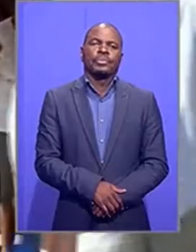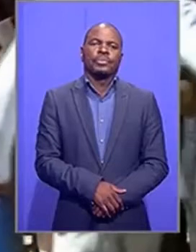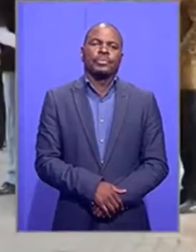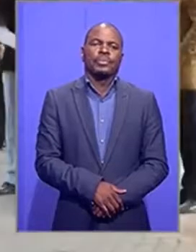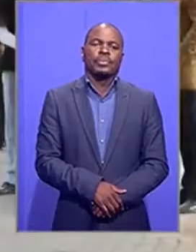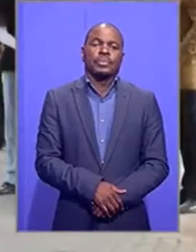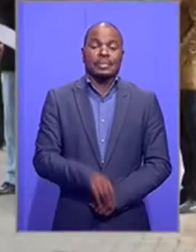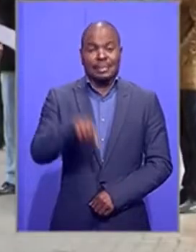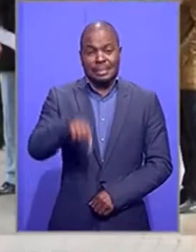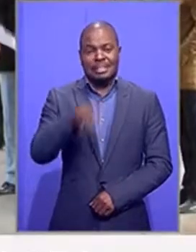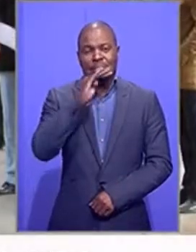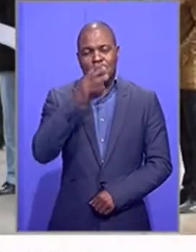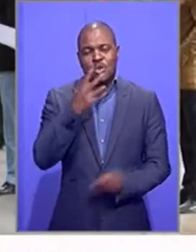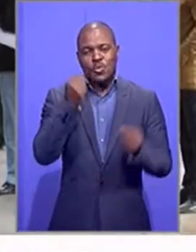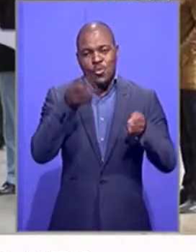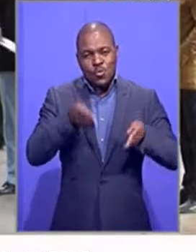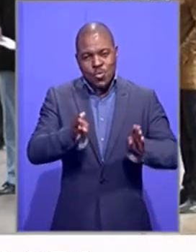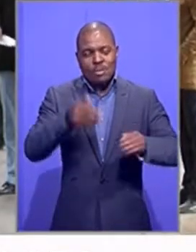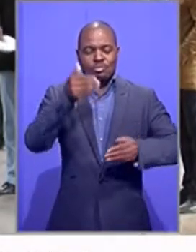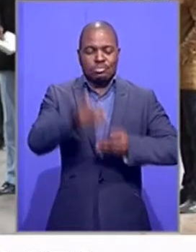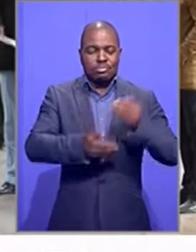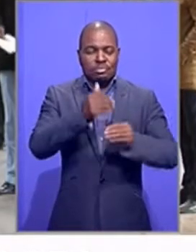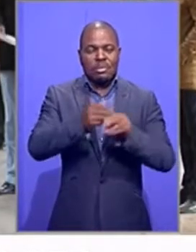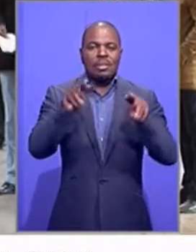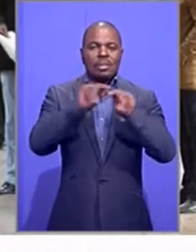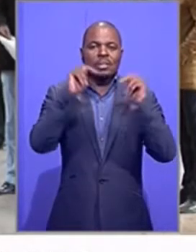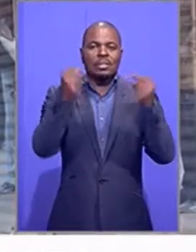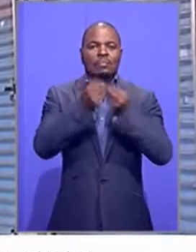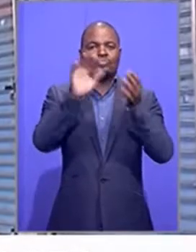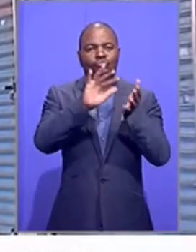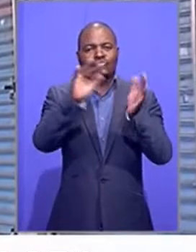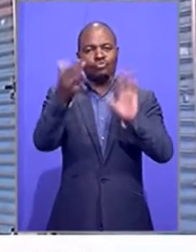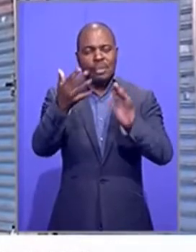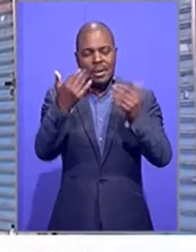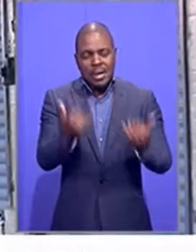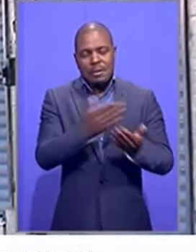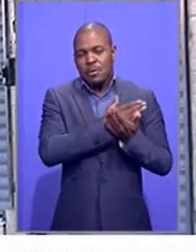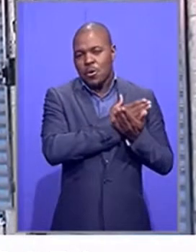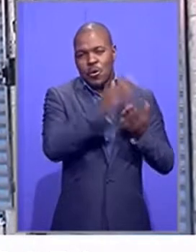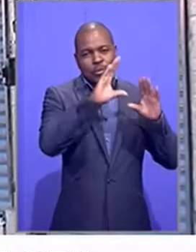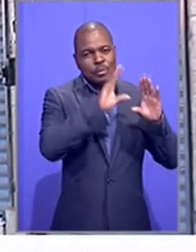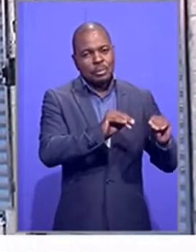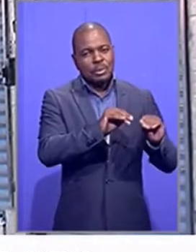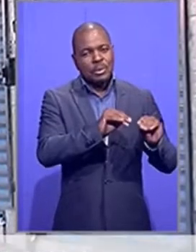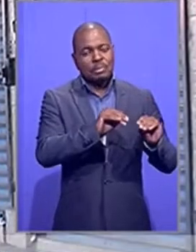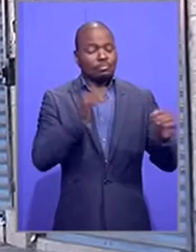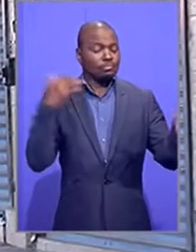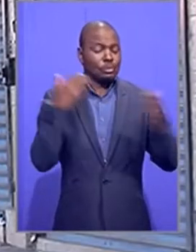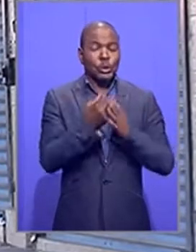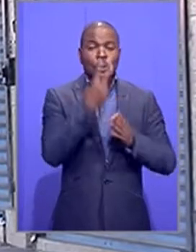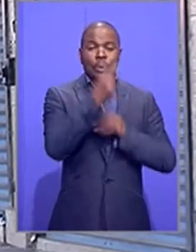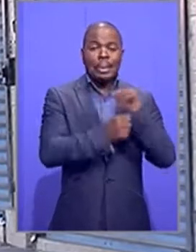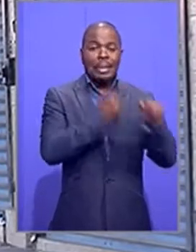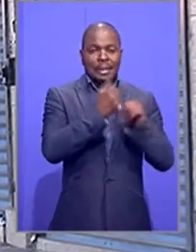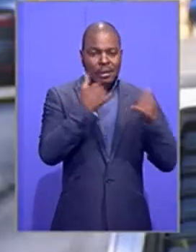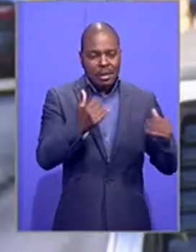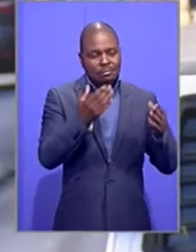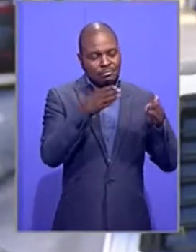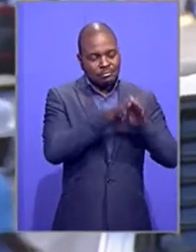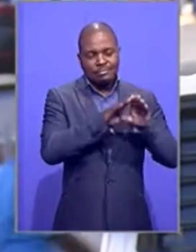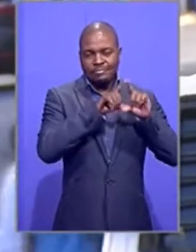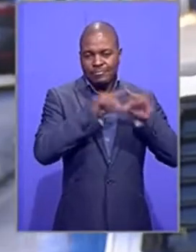Se ke tshimologo ya paka e ntšha, maemo a bosetshaba a matlhotlhapelo a khutlisitswe morago ga dingwaga tse pedi. Fela go nnile